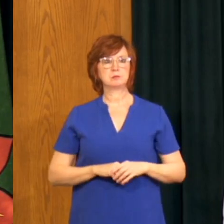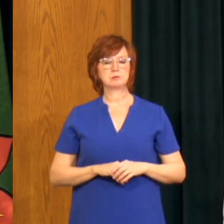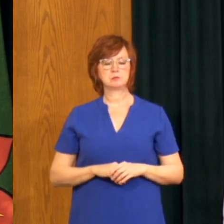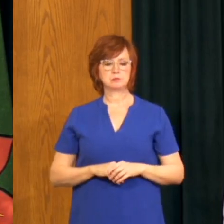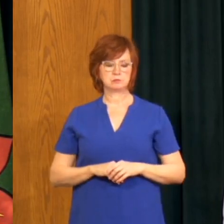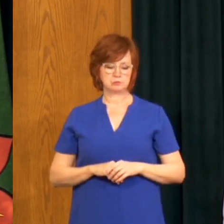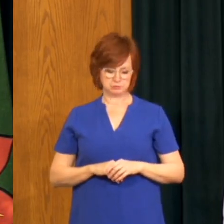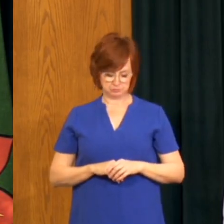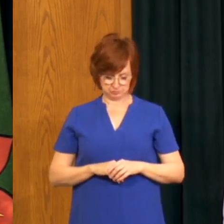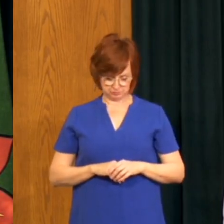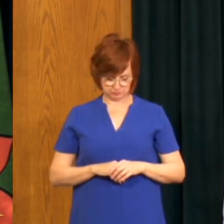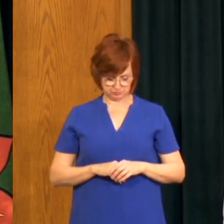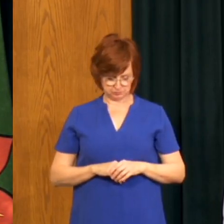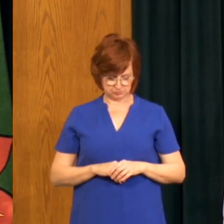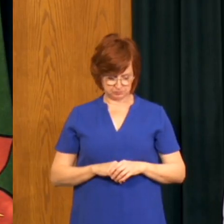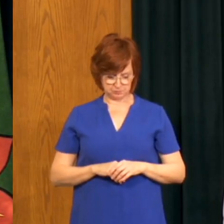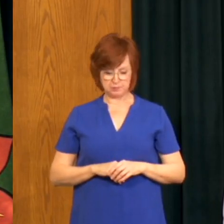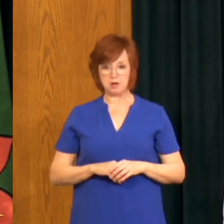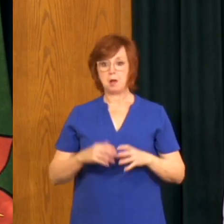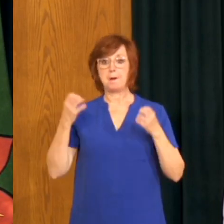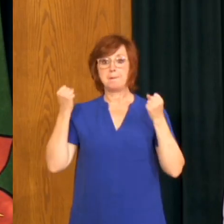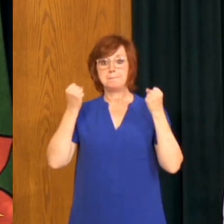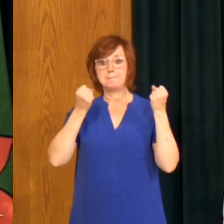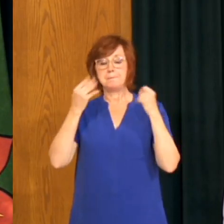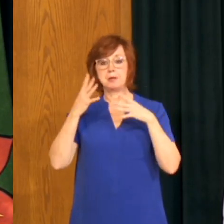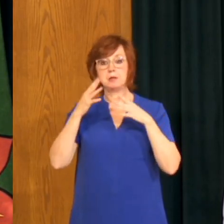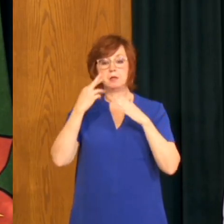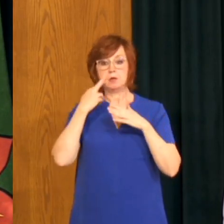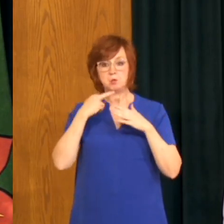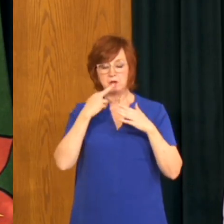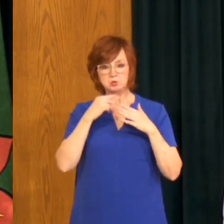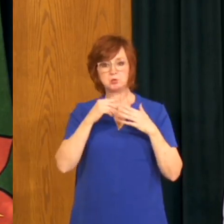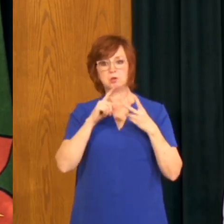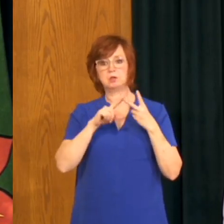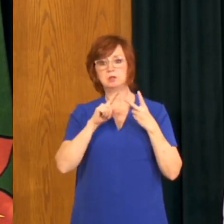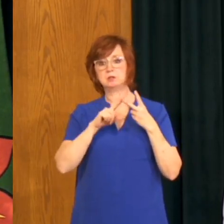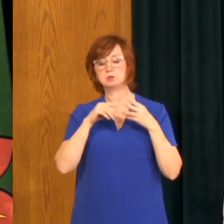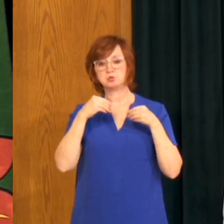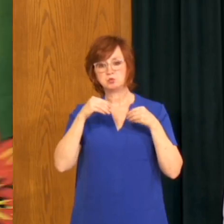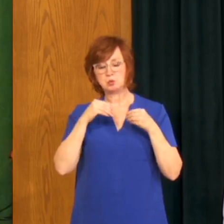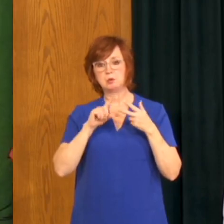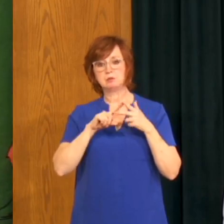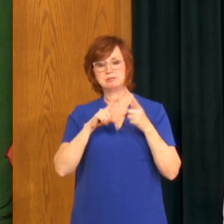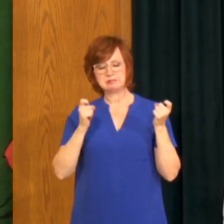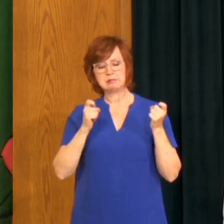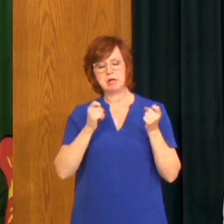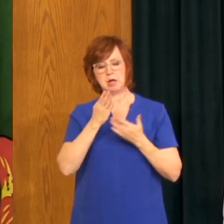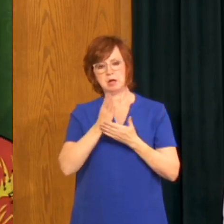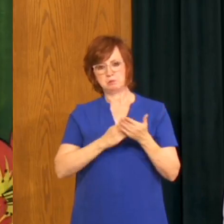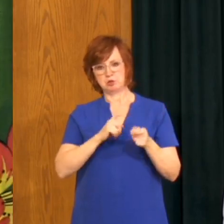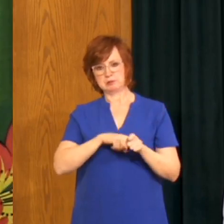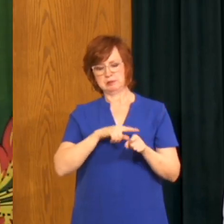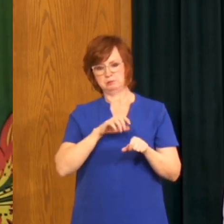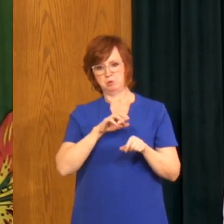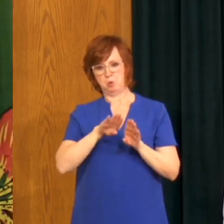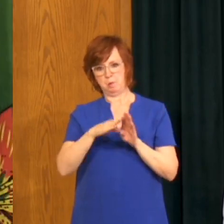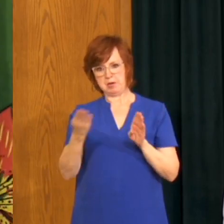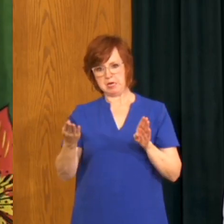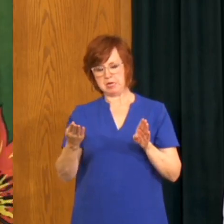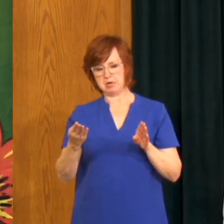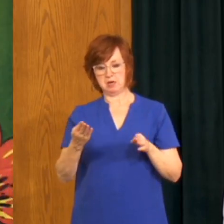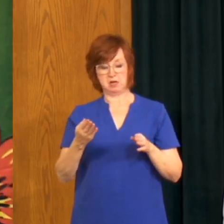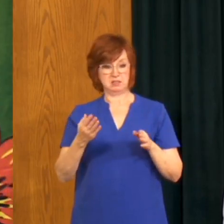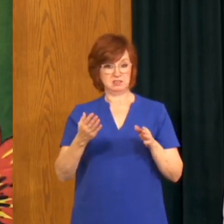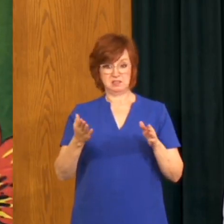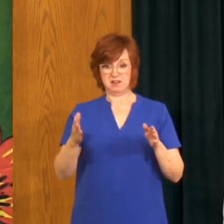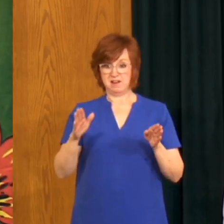jobs that are coming back have reduced hours, so forcing people to work part-time. Of course, if someone's working part-time, they're going to have less disposable income. So